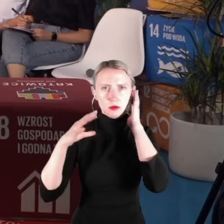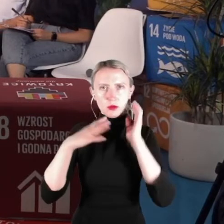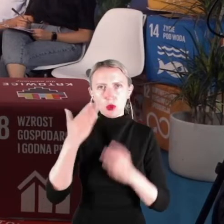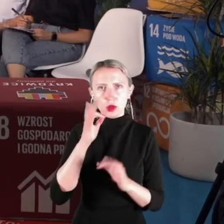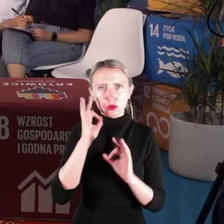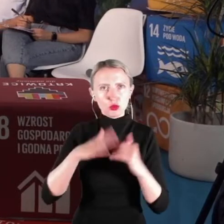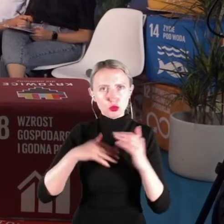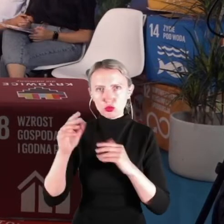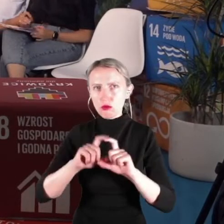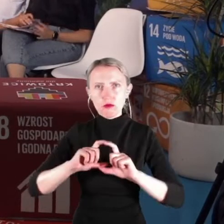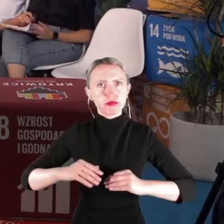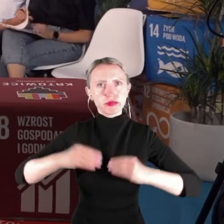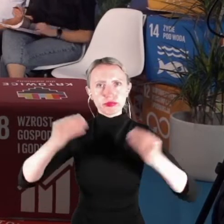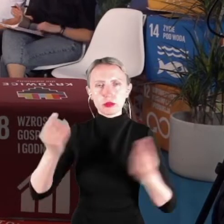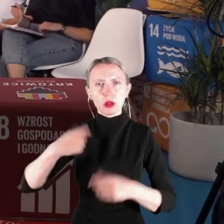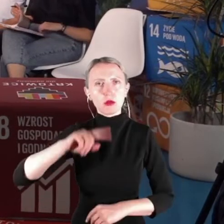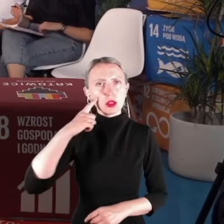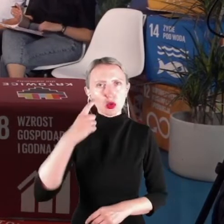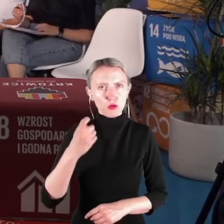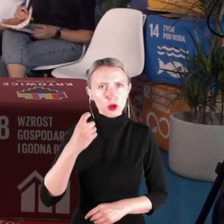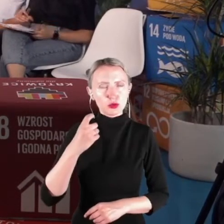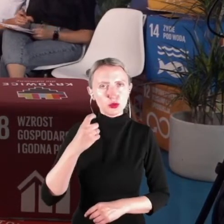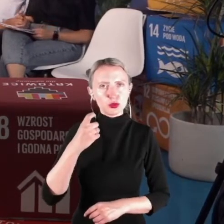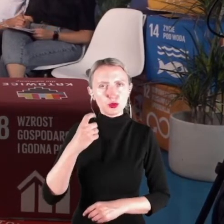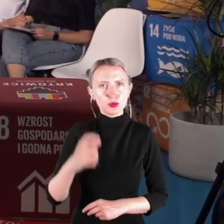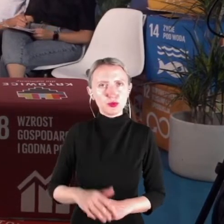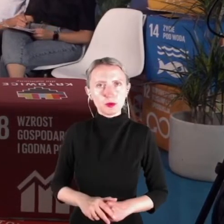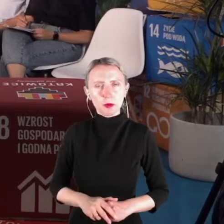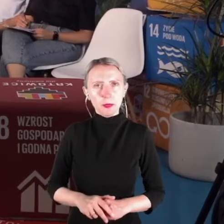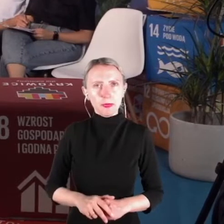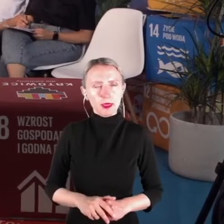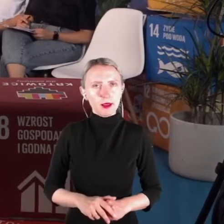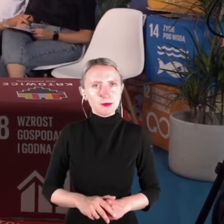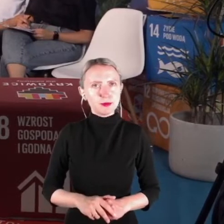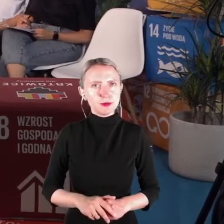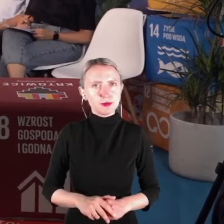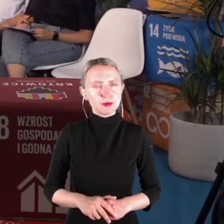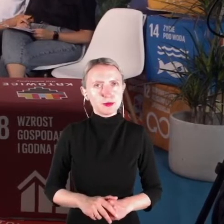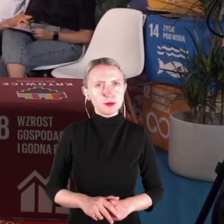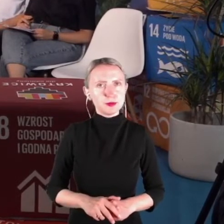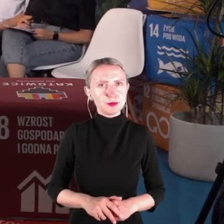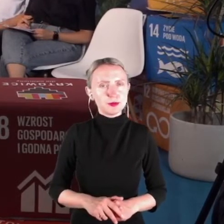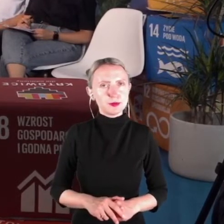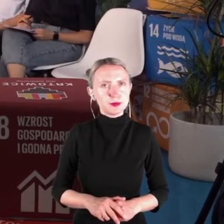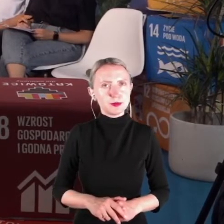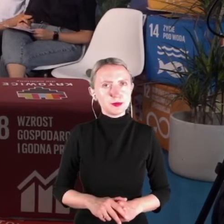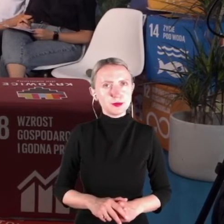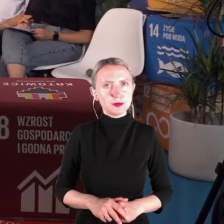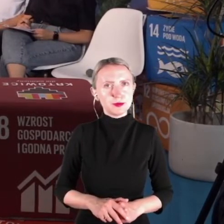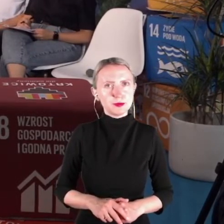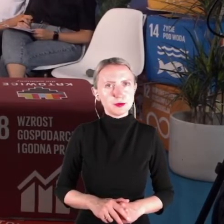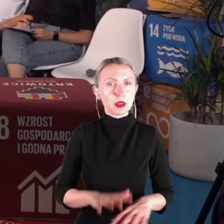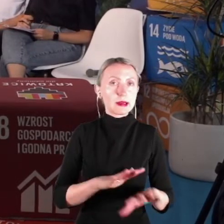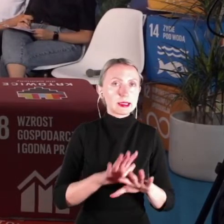of quality of welfare infrastructures, of educational sector, of knowledge sector,